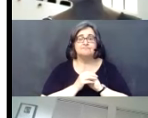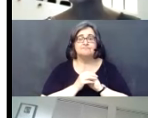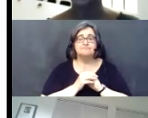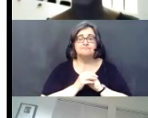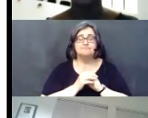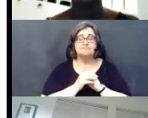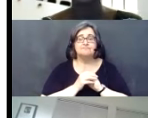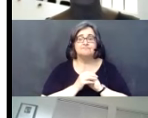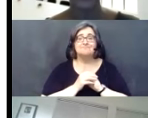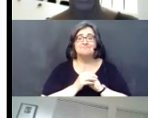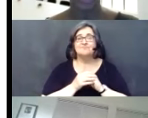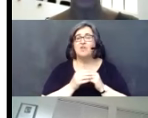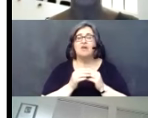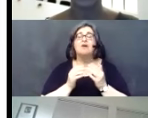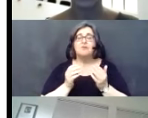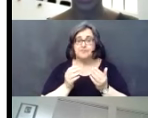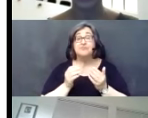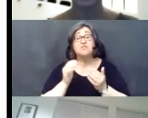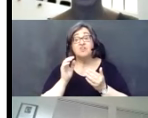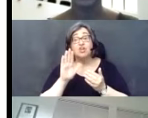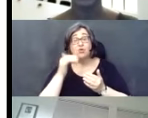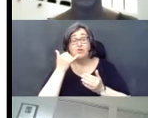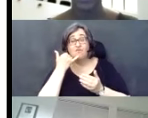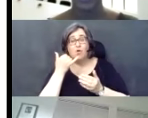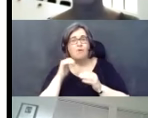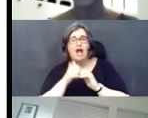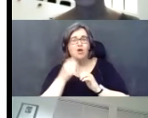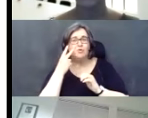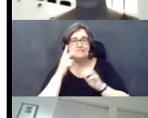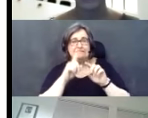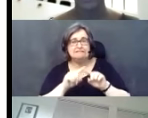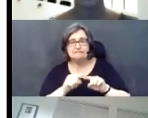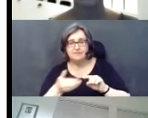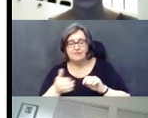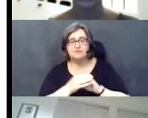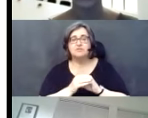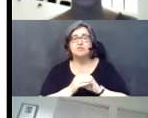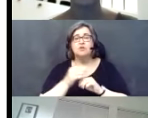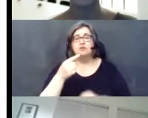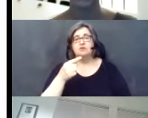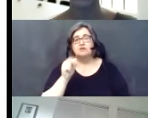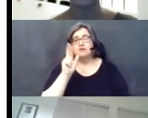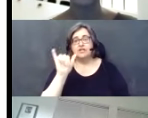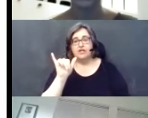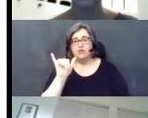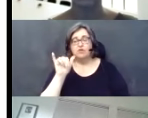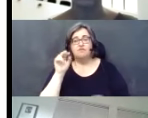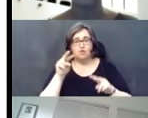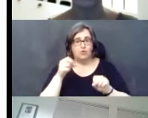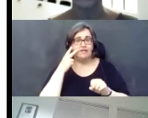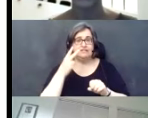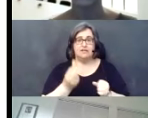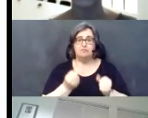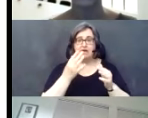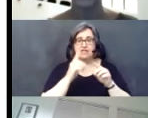Now we're going to talk about the video layout on your phone. Please note that gallery view, which is the view that allows you to see